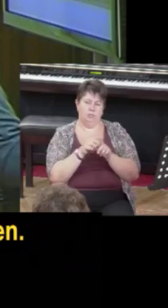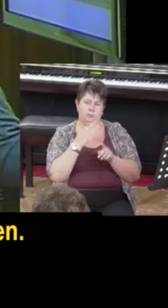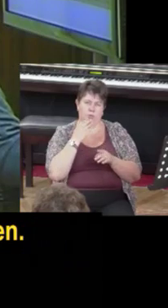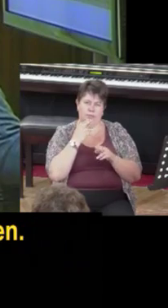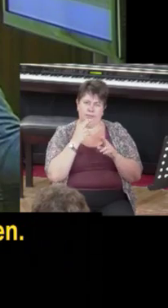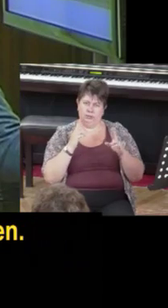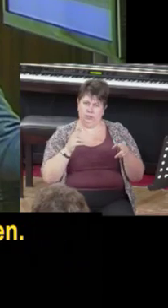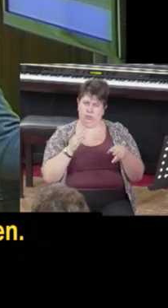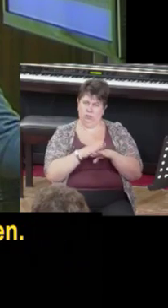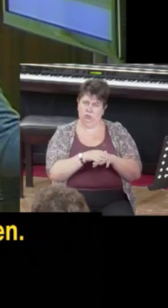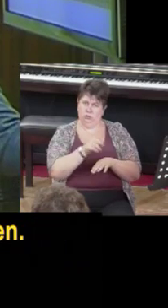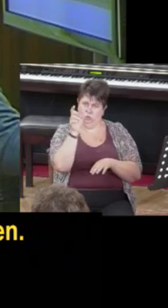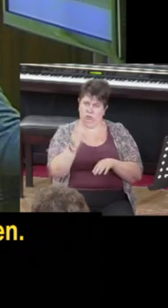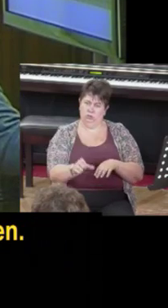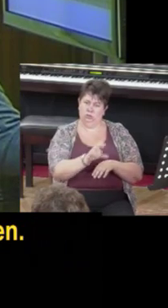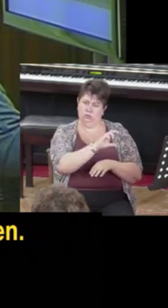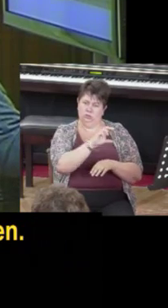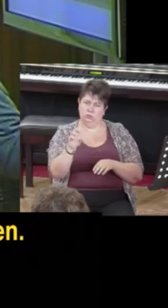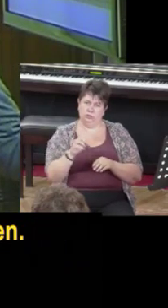cross.